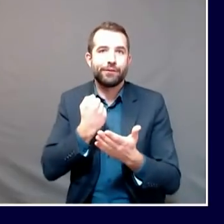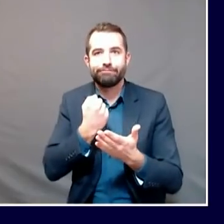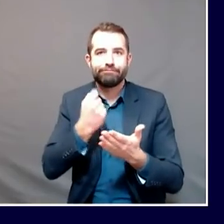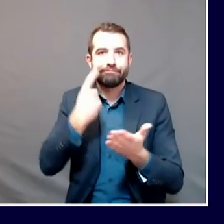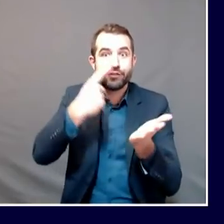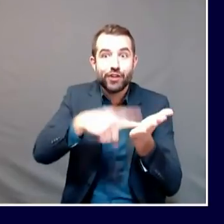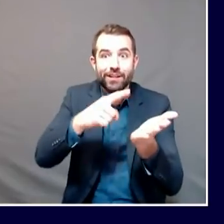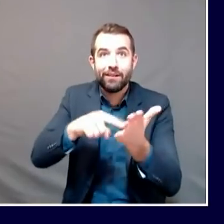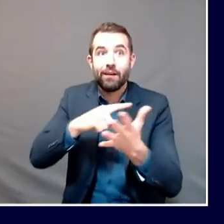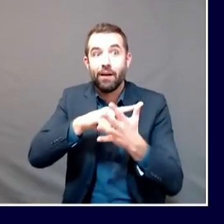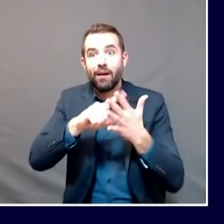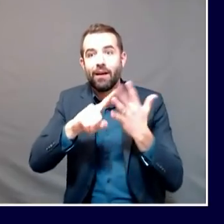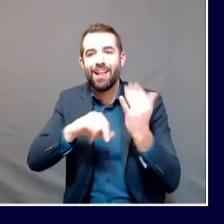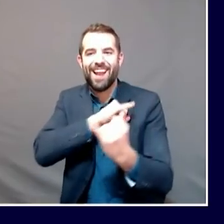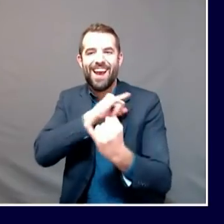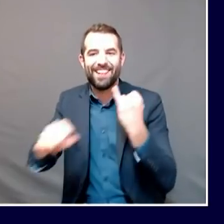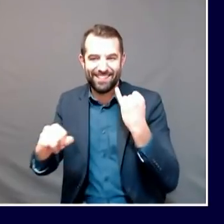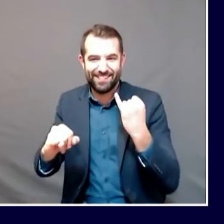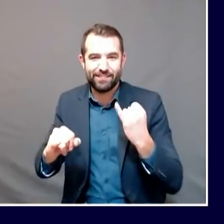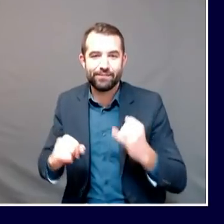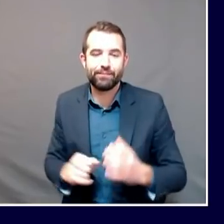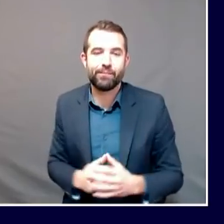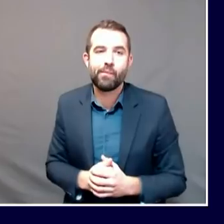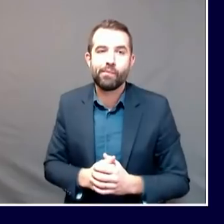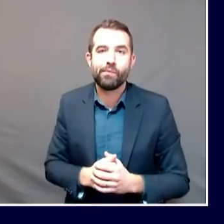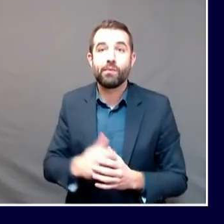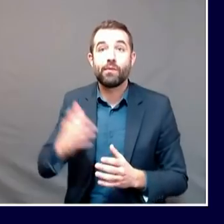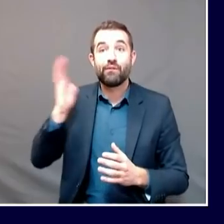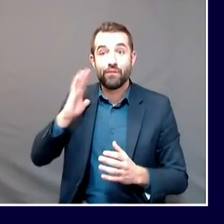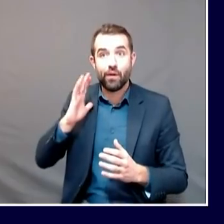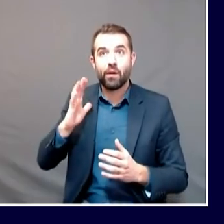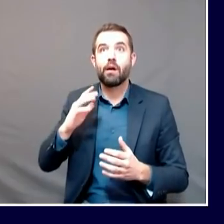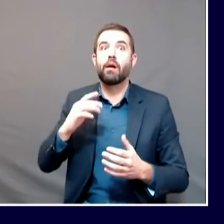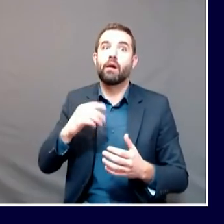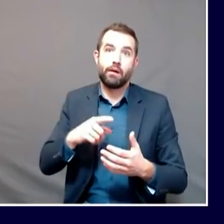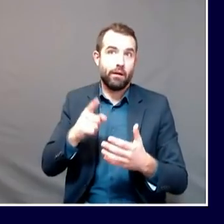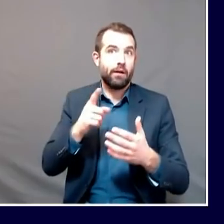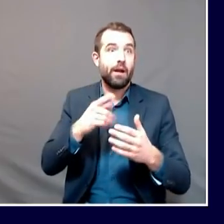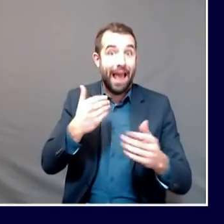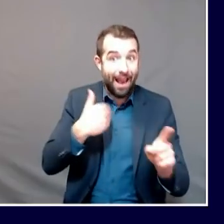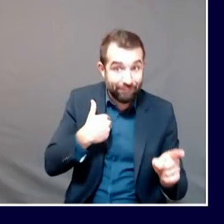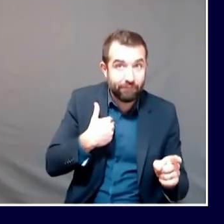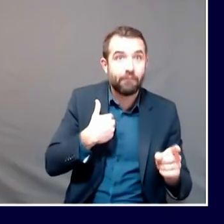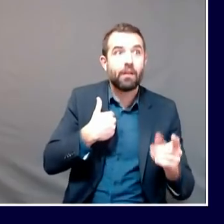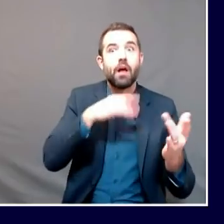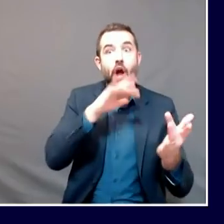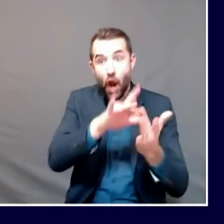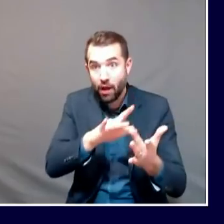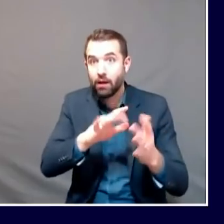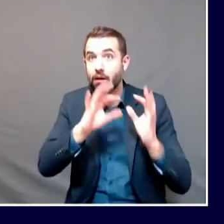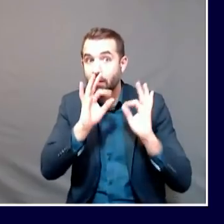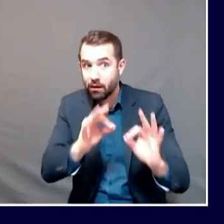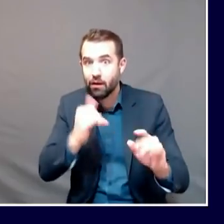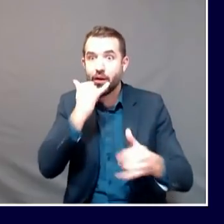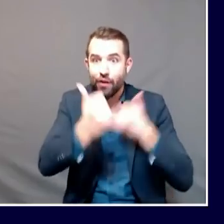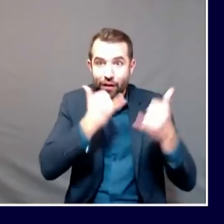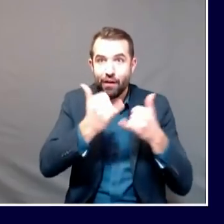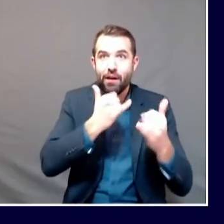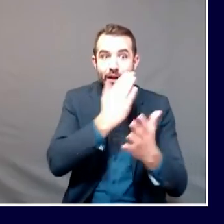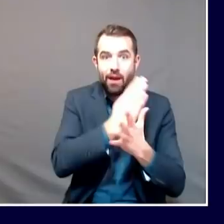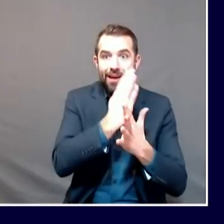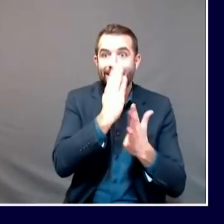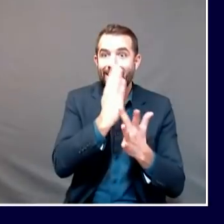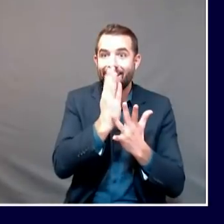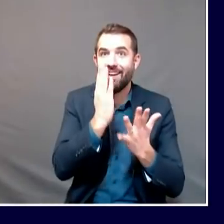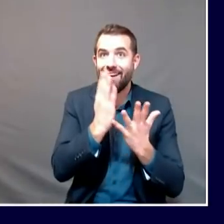what timeline. For that reason, that number doesn't have the same force that it did earlier. So that's one reason I don't report out on it